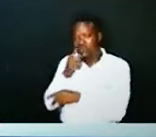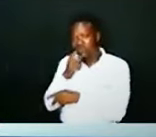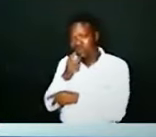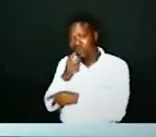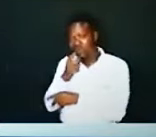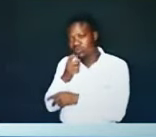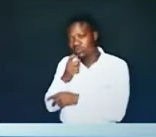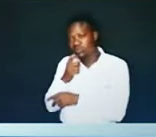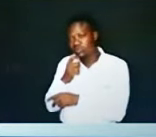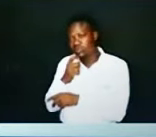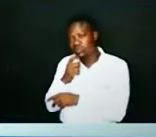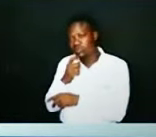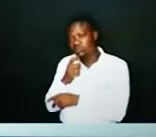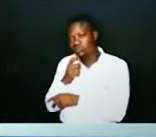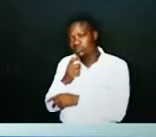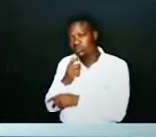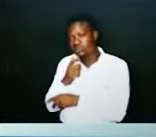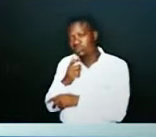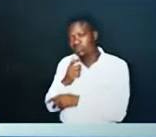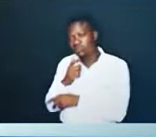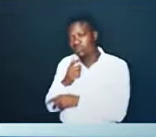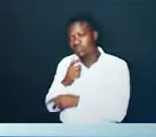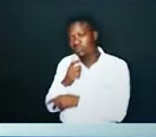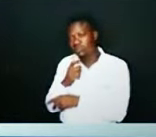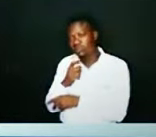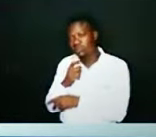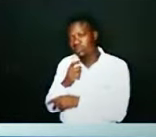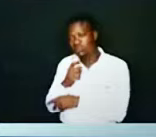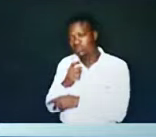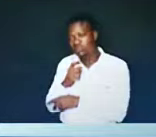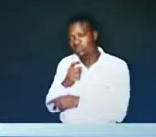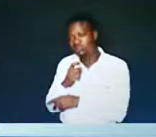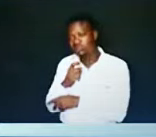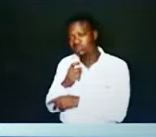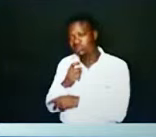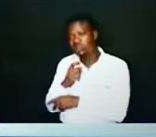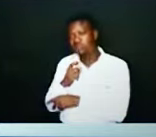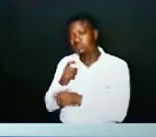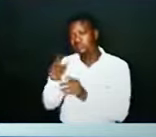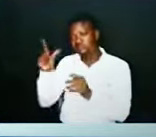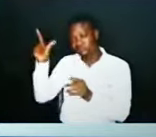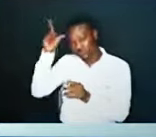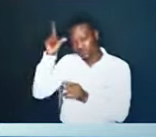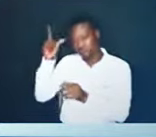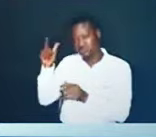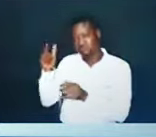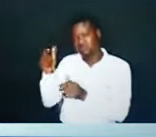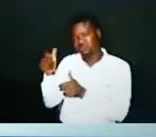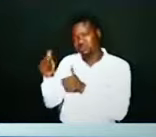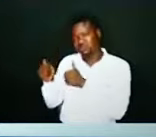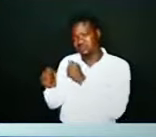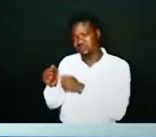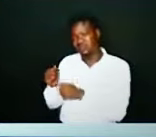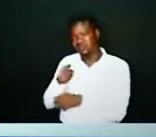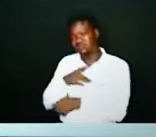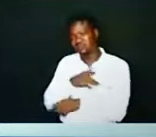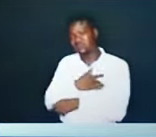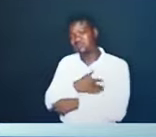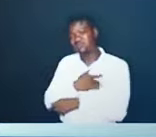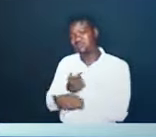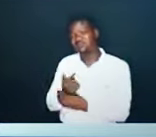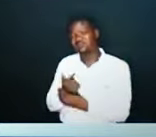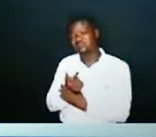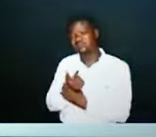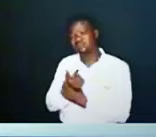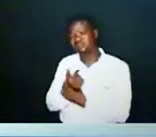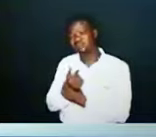him. He has been anointed and the thing was in him. So when Goliath said foolish, he feels the foolish more than the